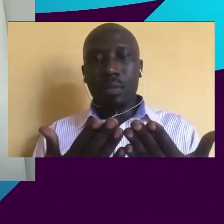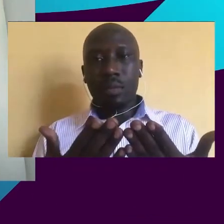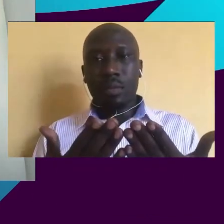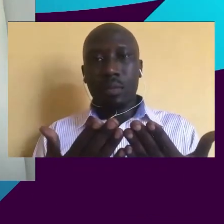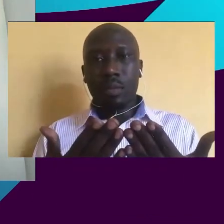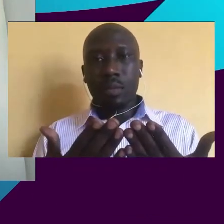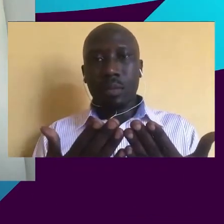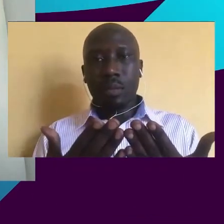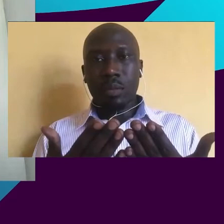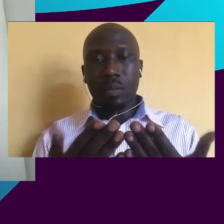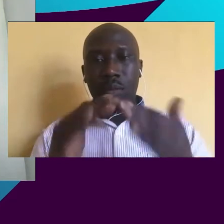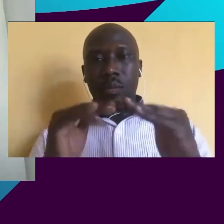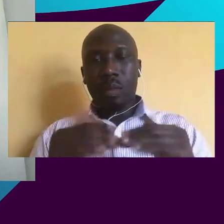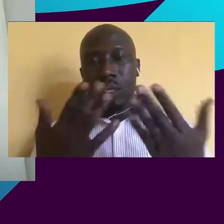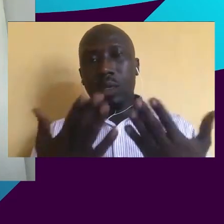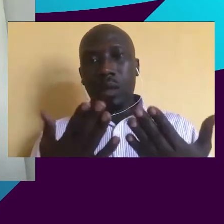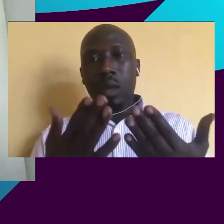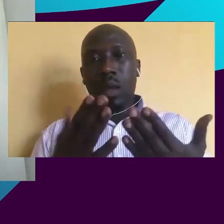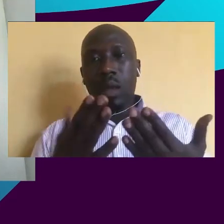Becky,